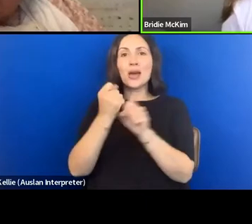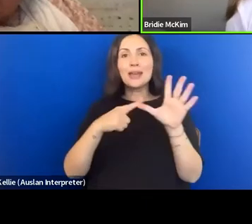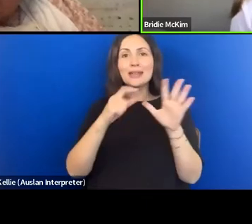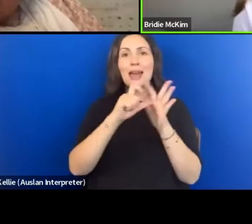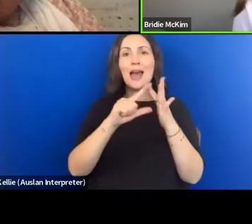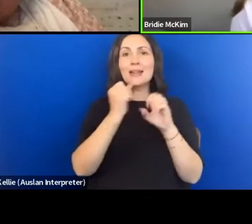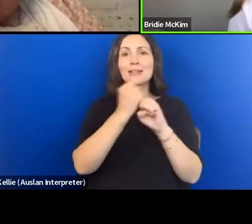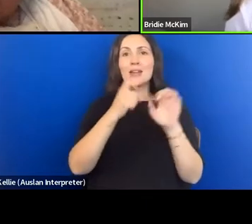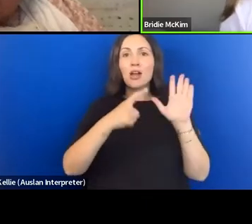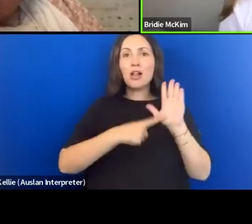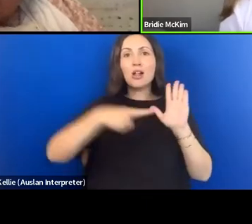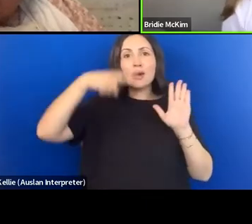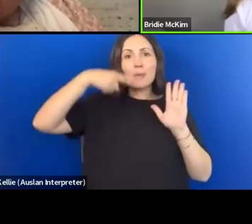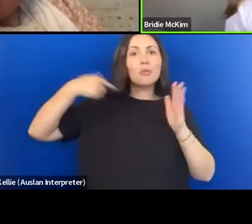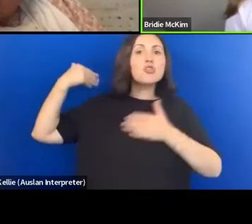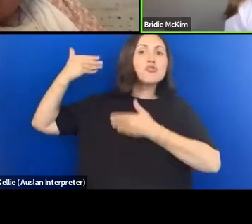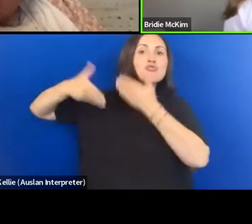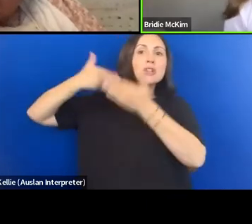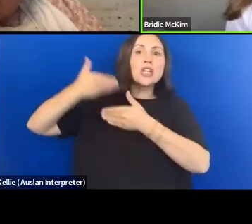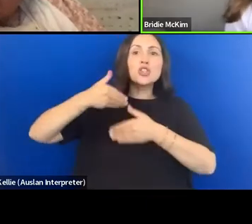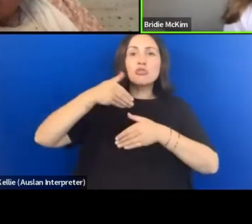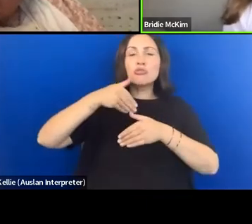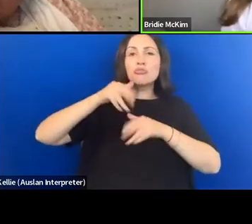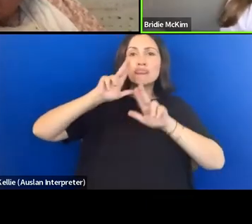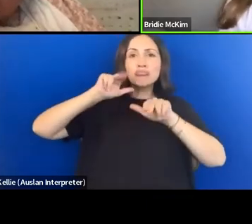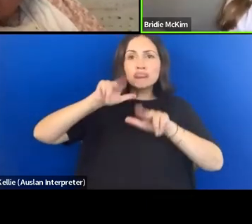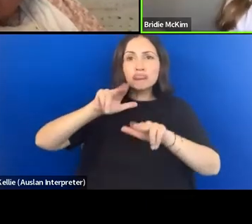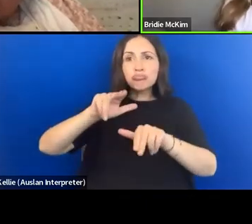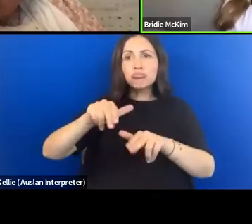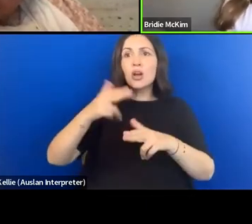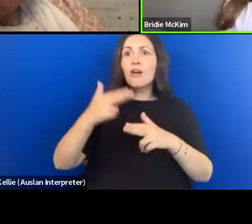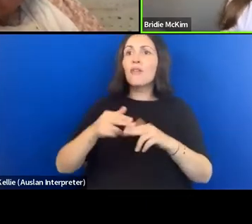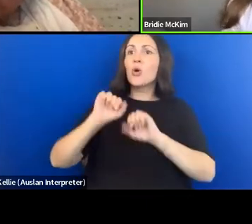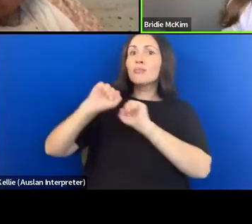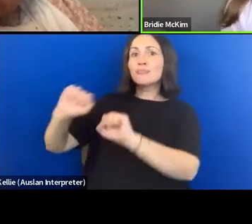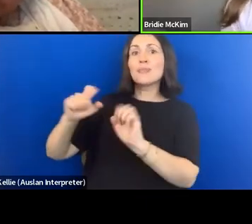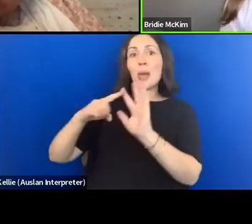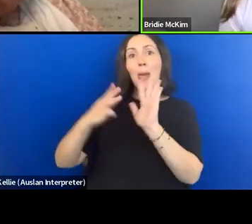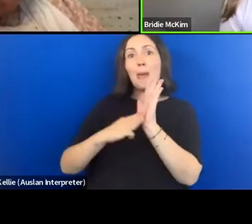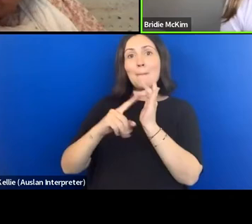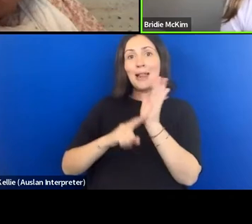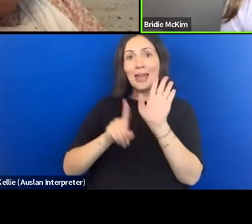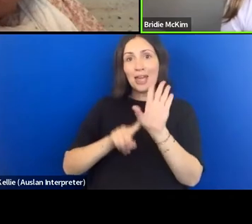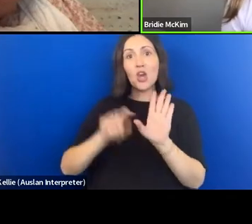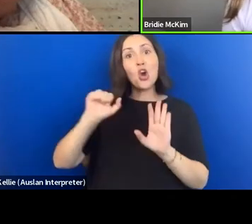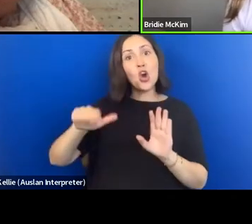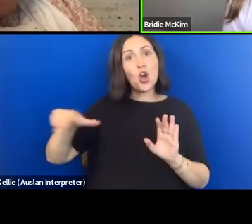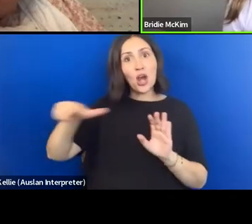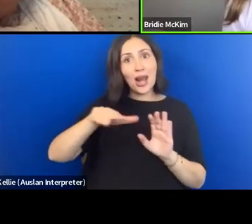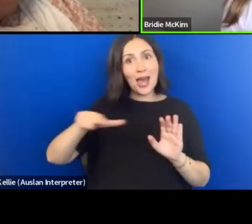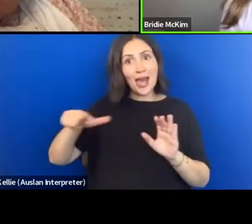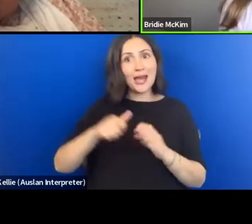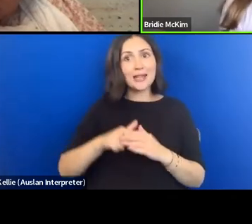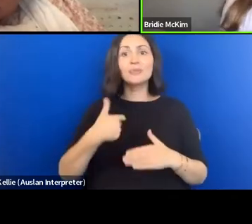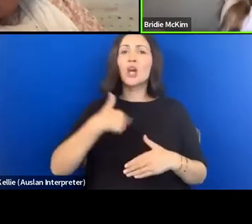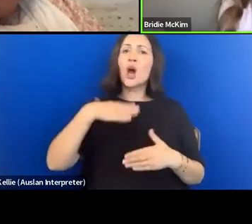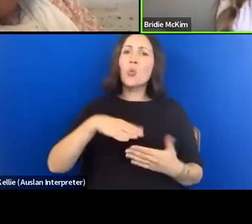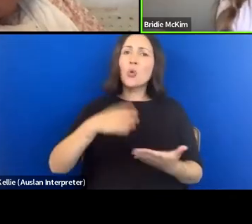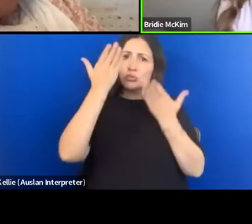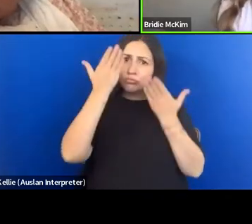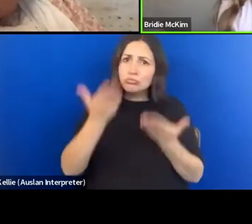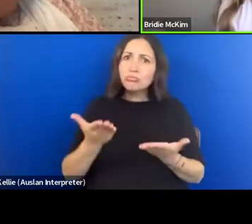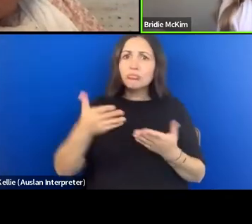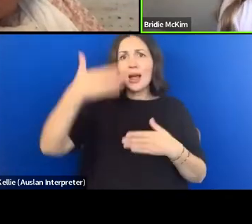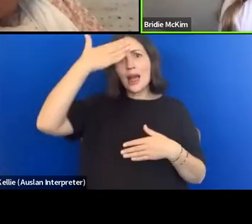traditional custodians of the land in which Emily is on today. I want to pay my respects to elders past, present, and